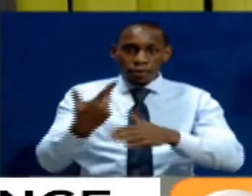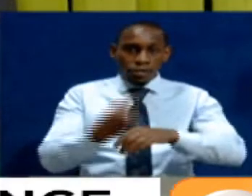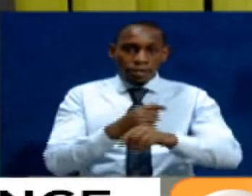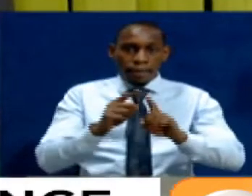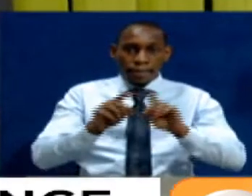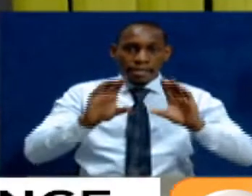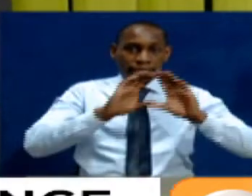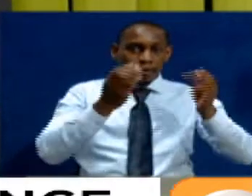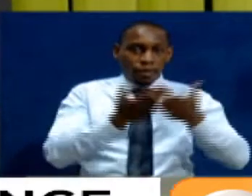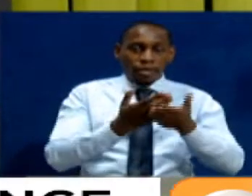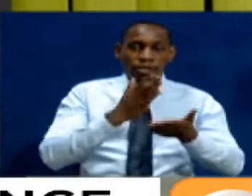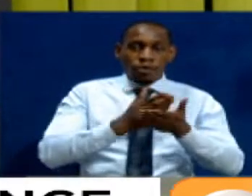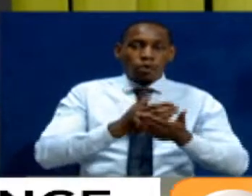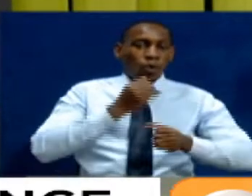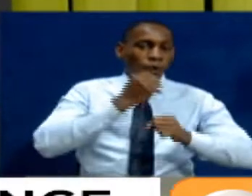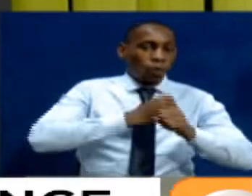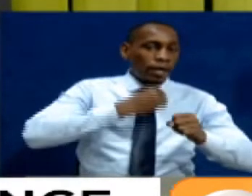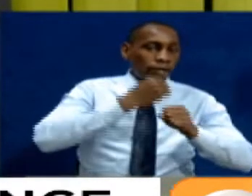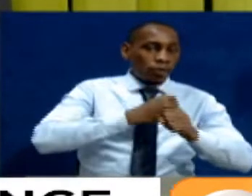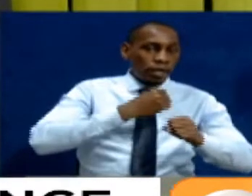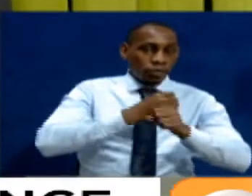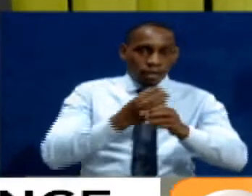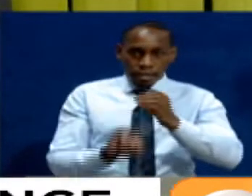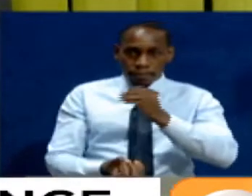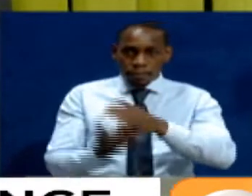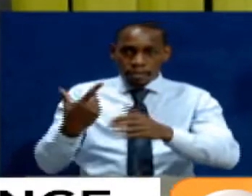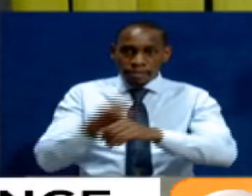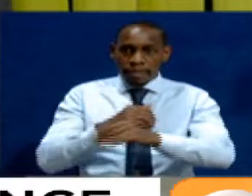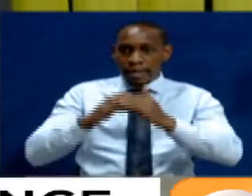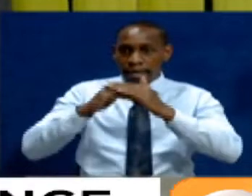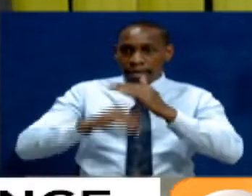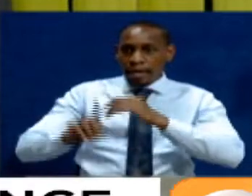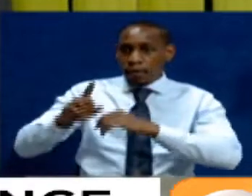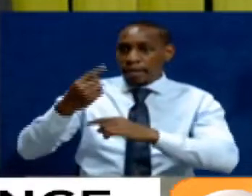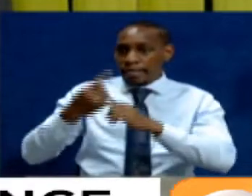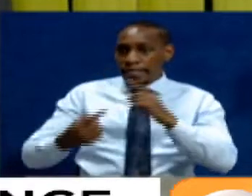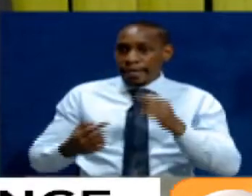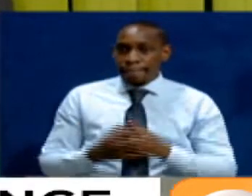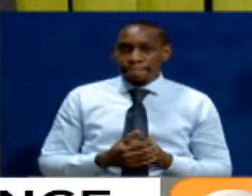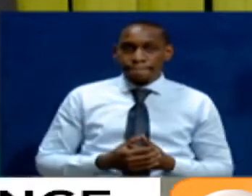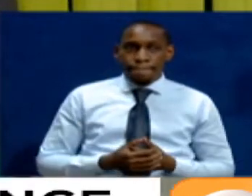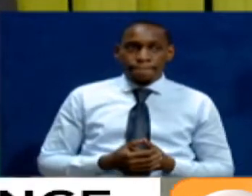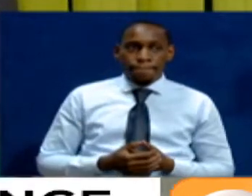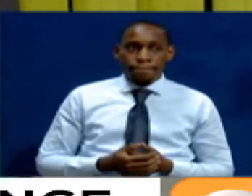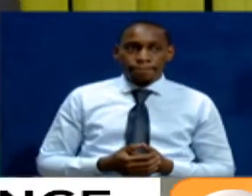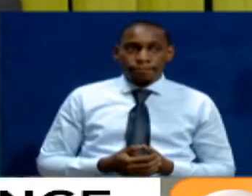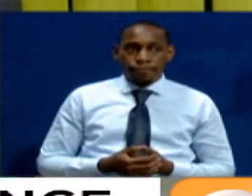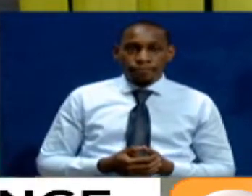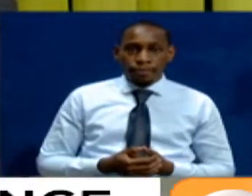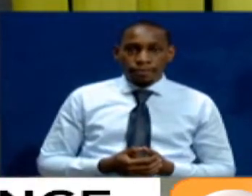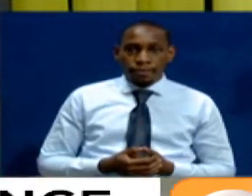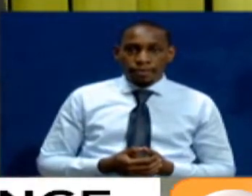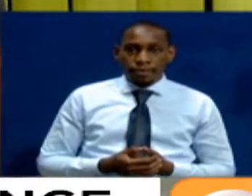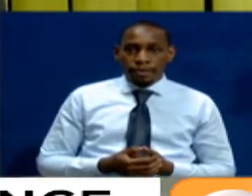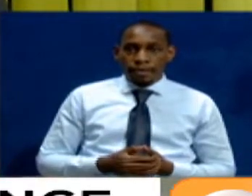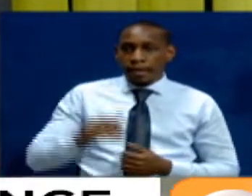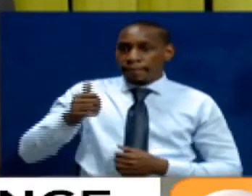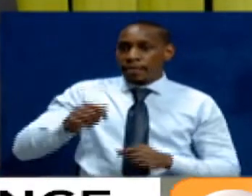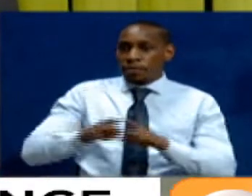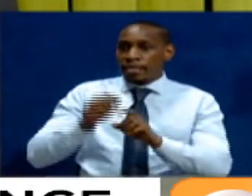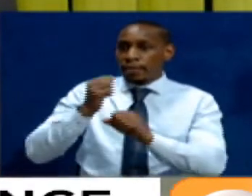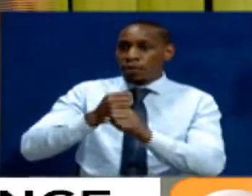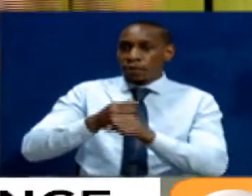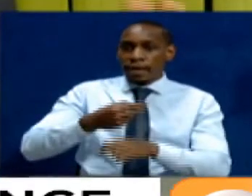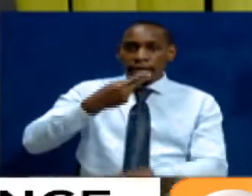But the world got really into business and we were able to get this vaccine in less than a year. Well, it's sad, Jeff, that we have not put the same effort